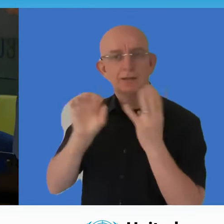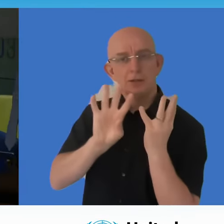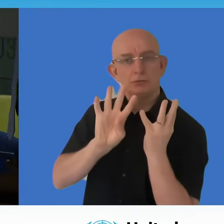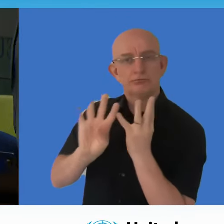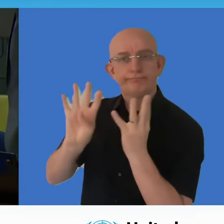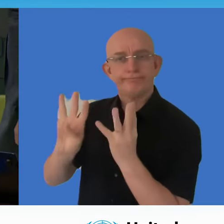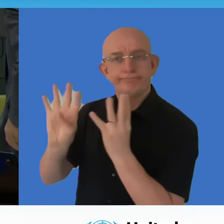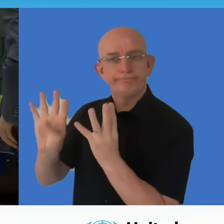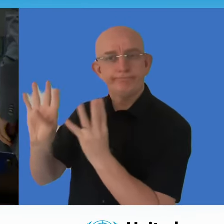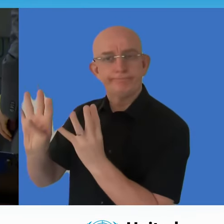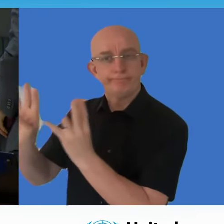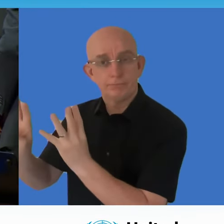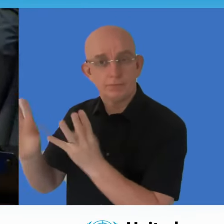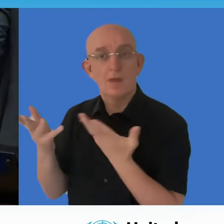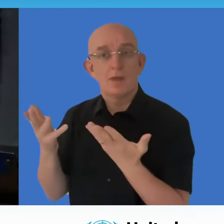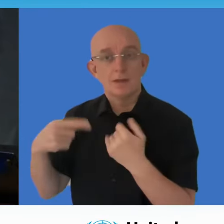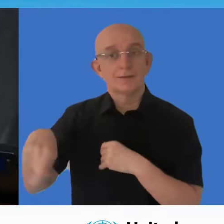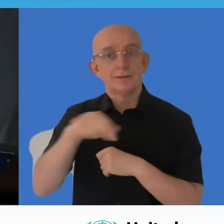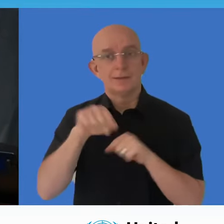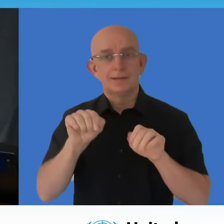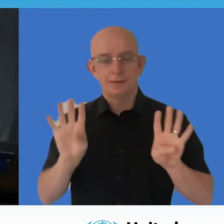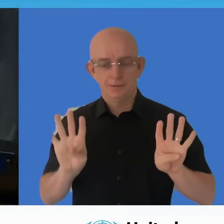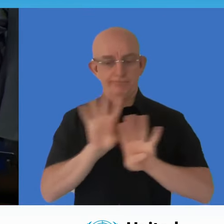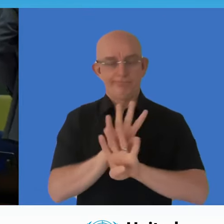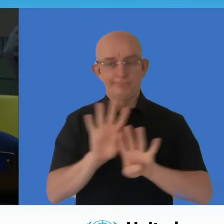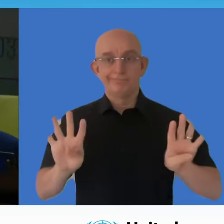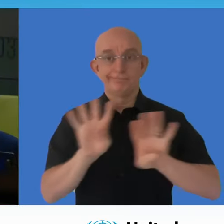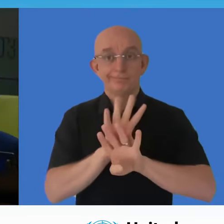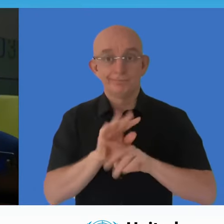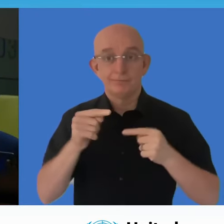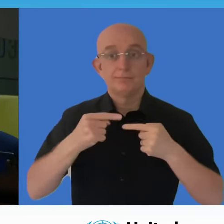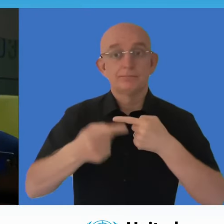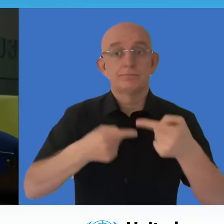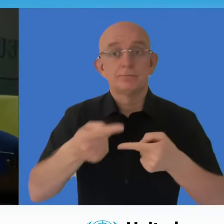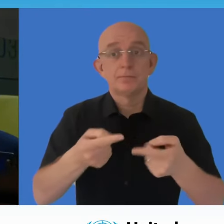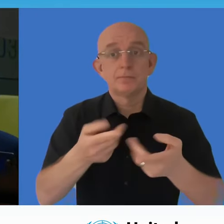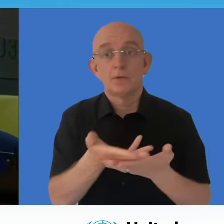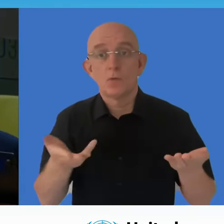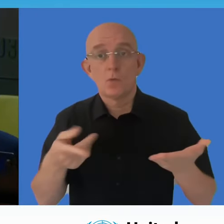conversation on youth for solutions and innovation.